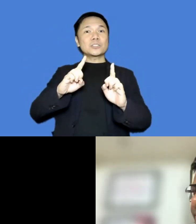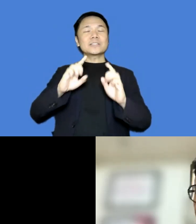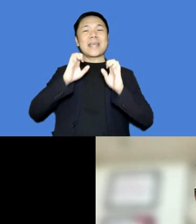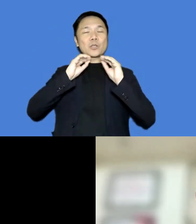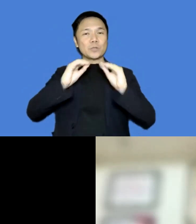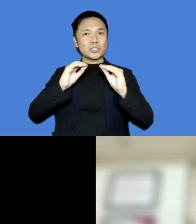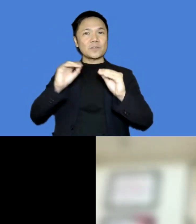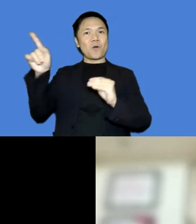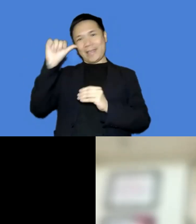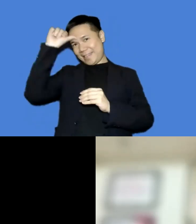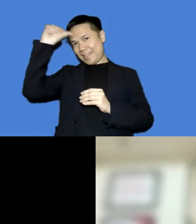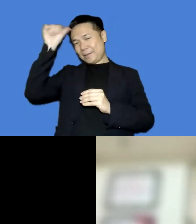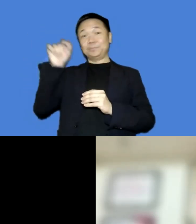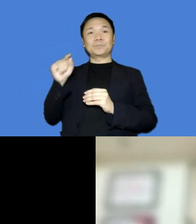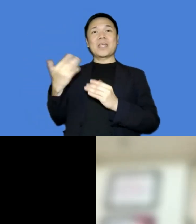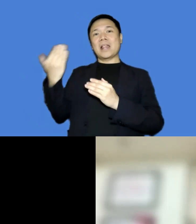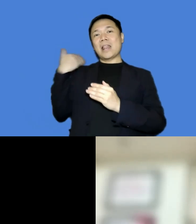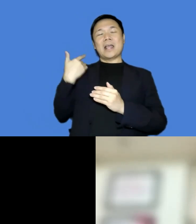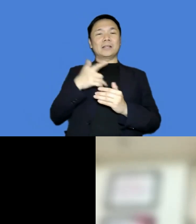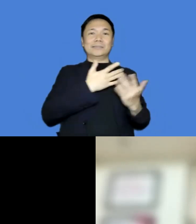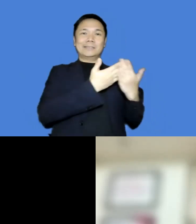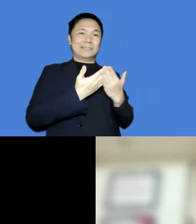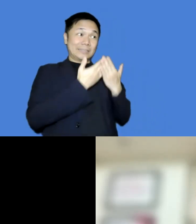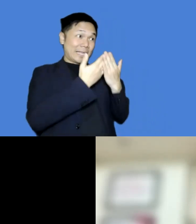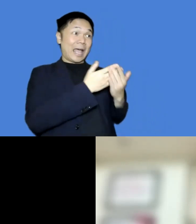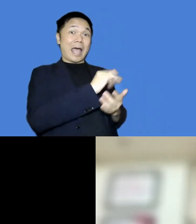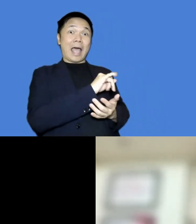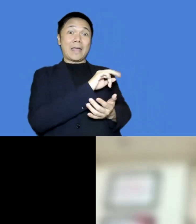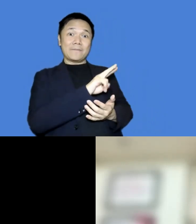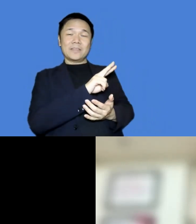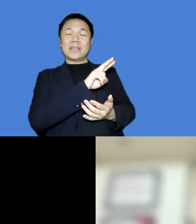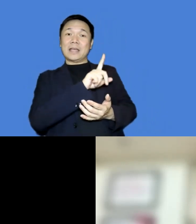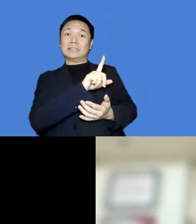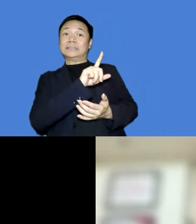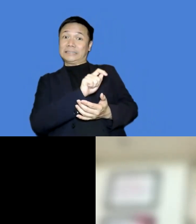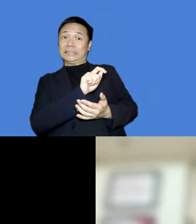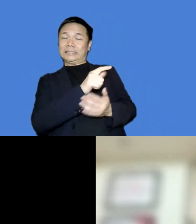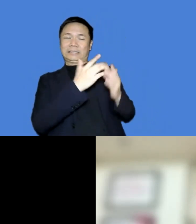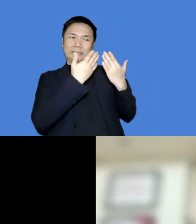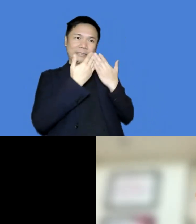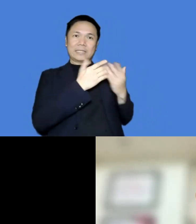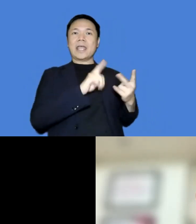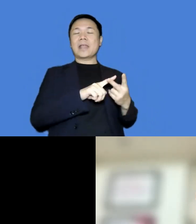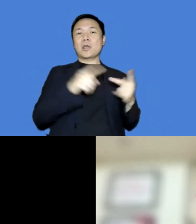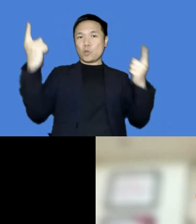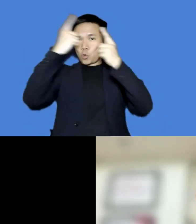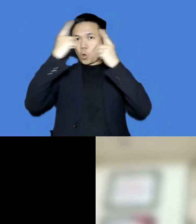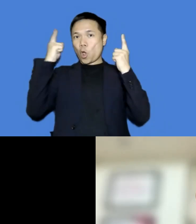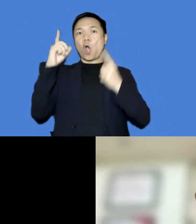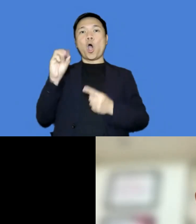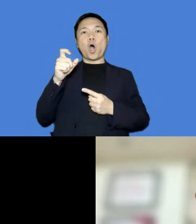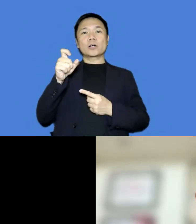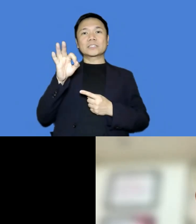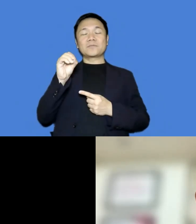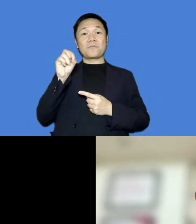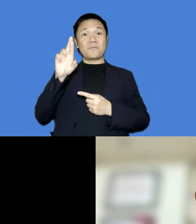alumnus of the US Department of State's IVLP and Oxford University's Public